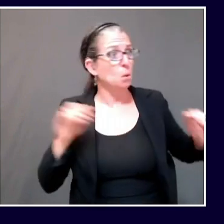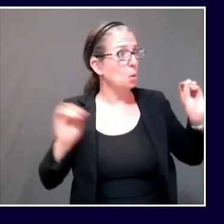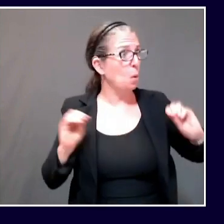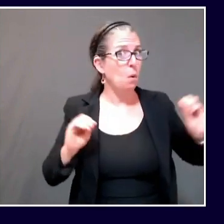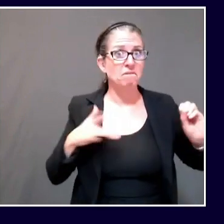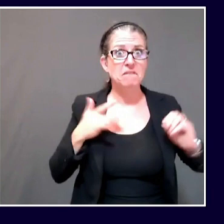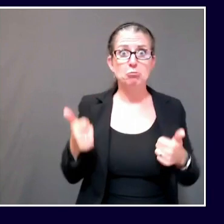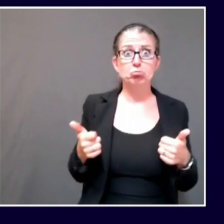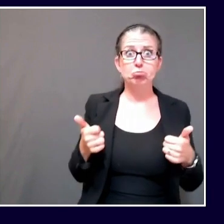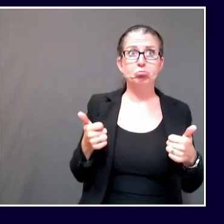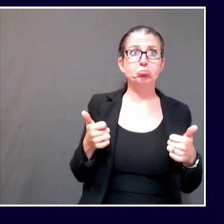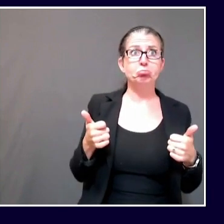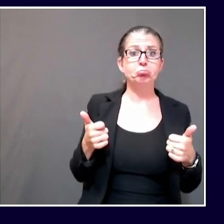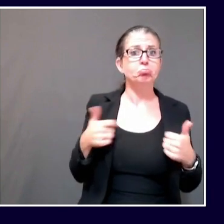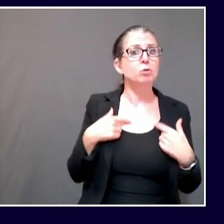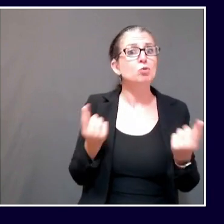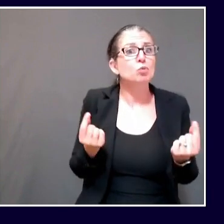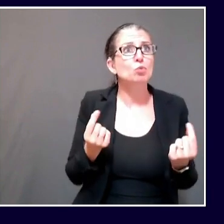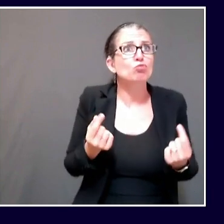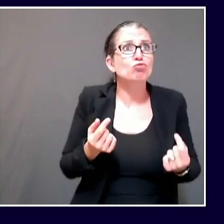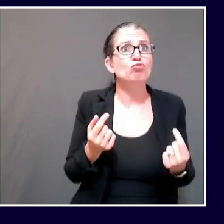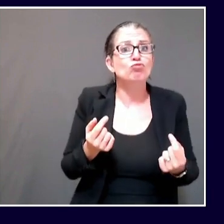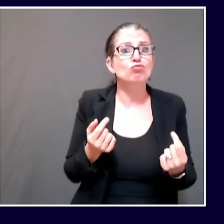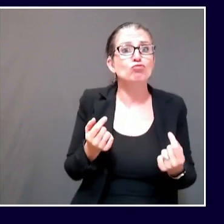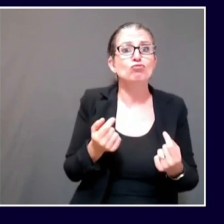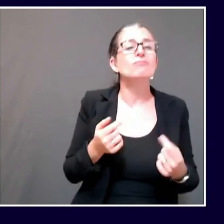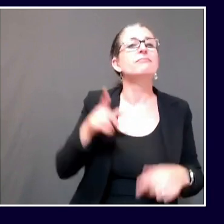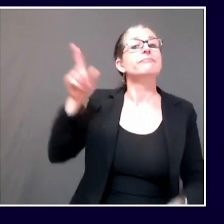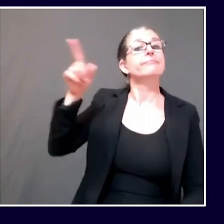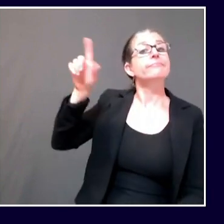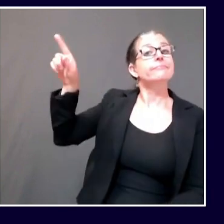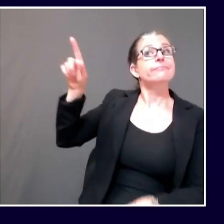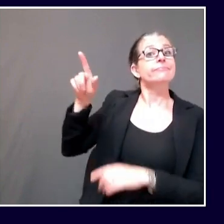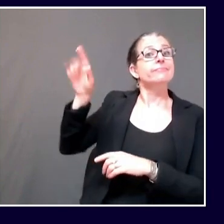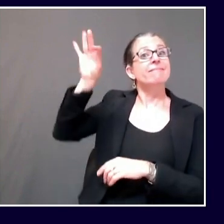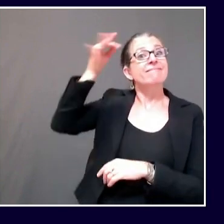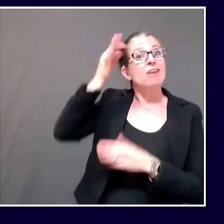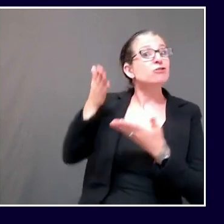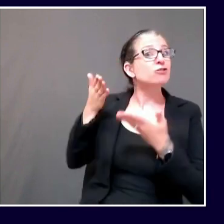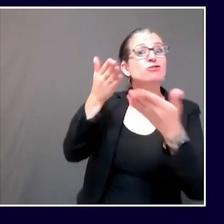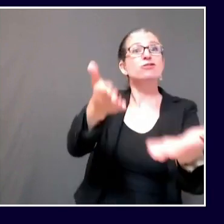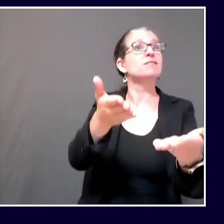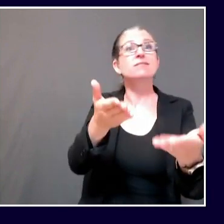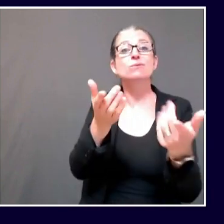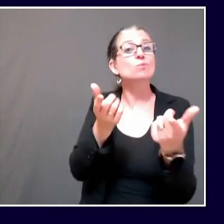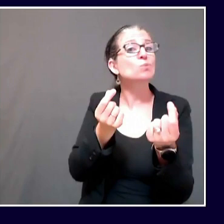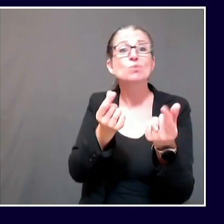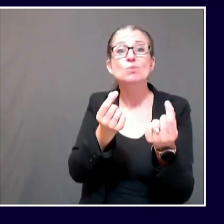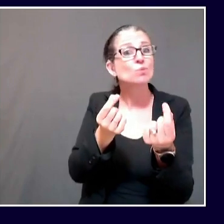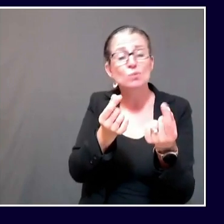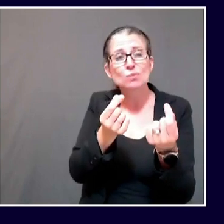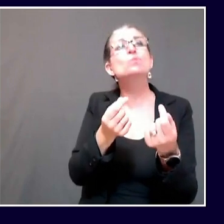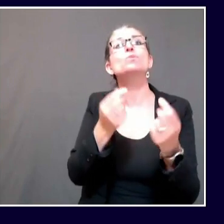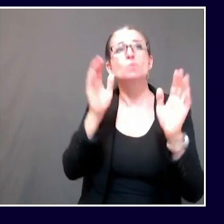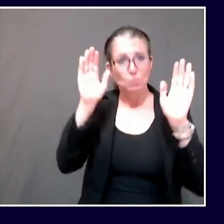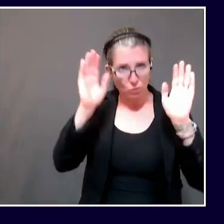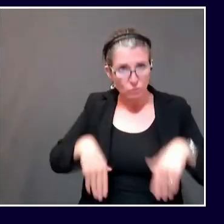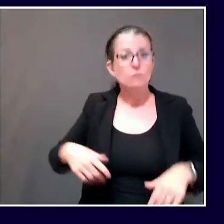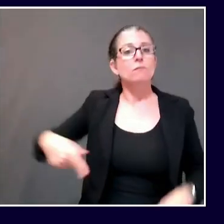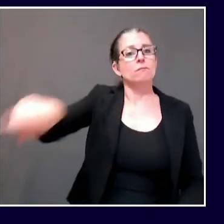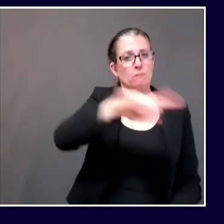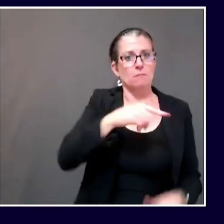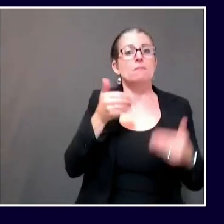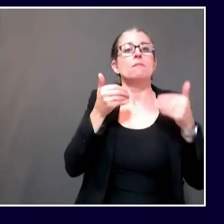the change. They said testing is recommended for all close contacts of persons with COVID-19